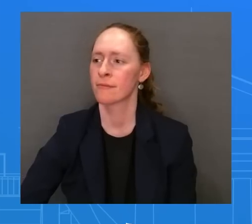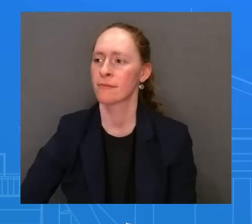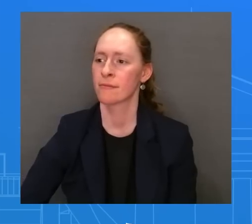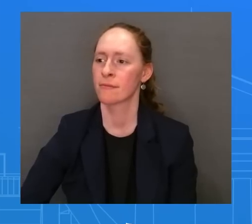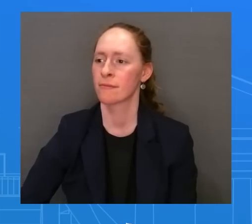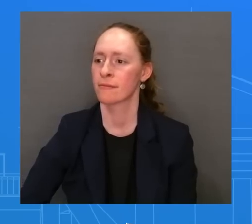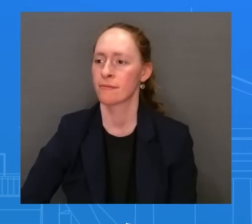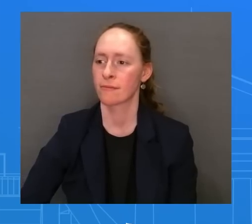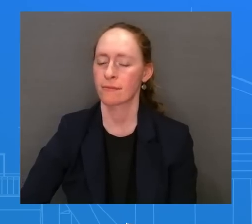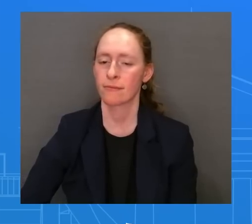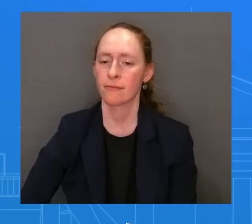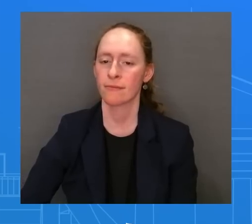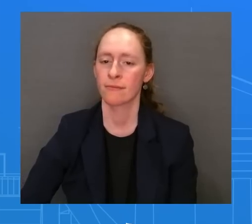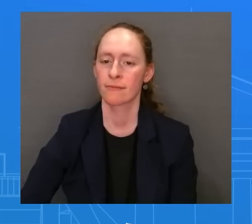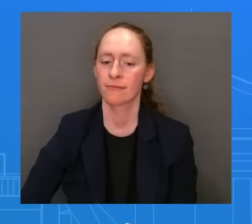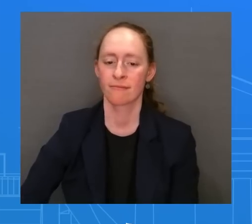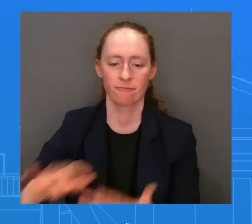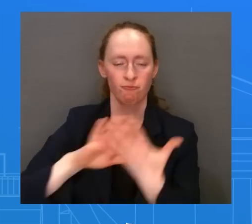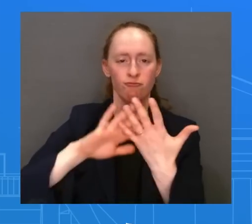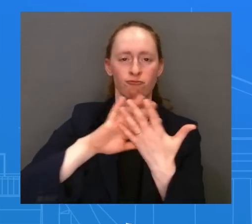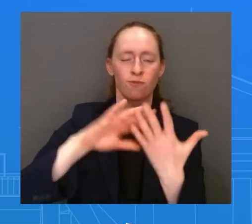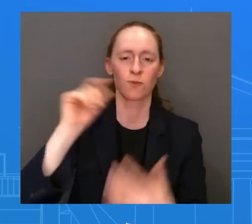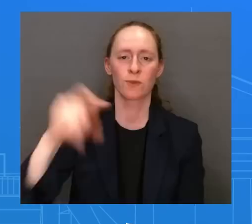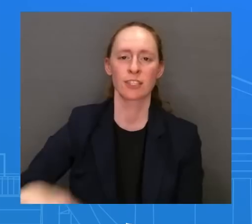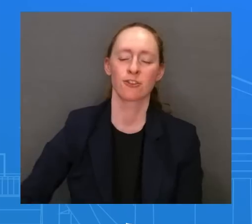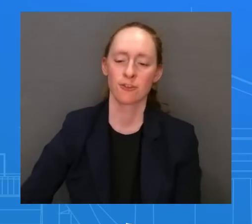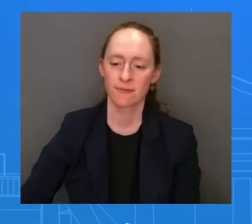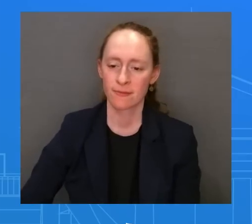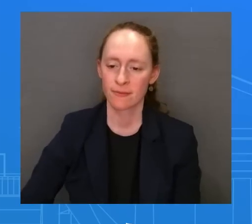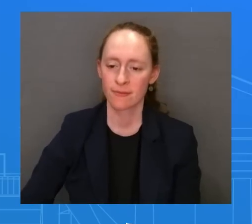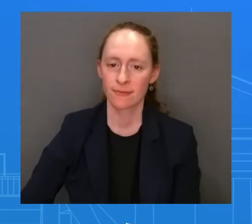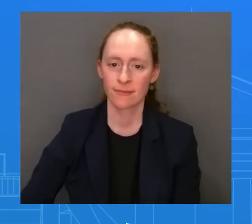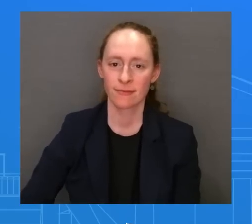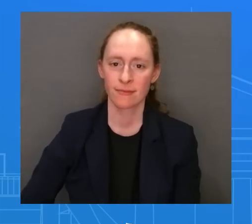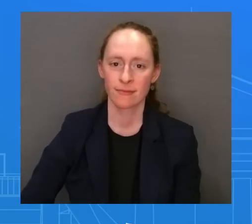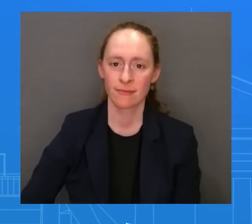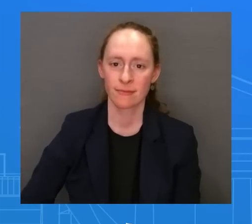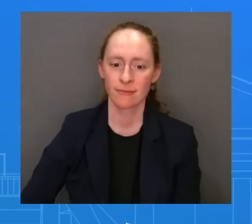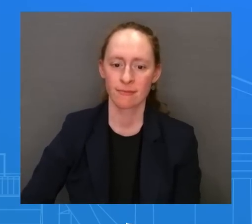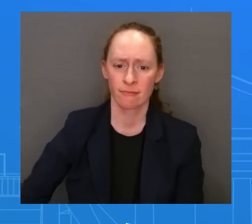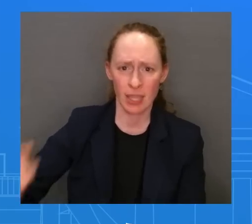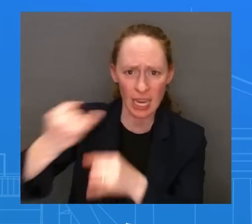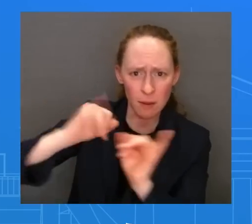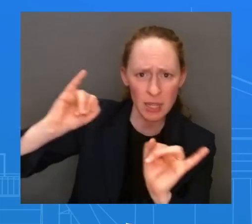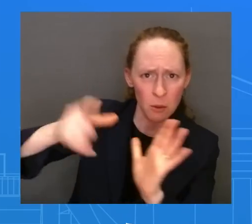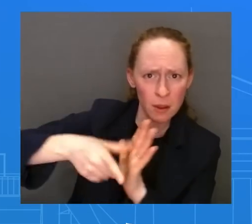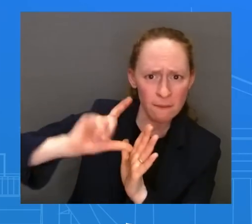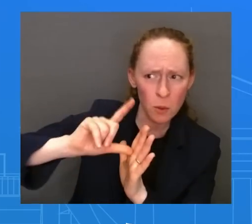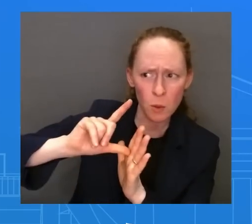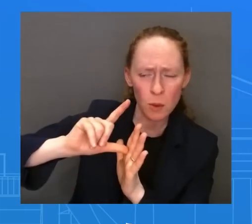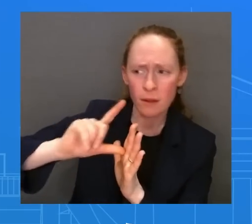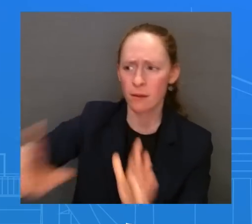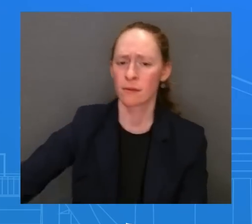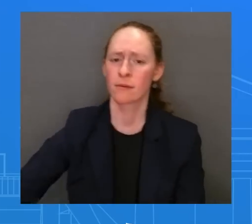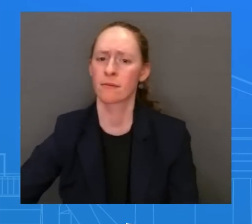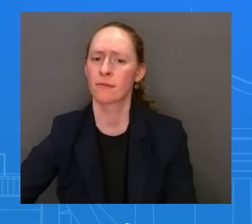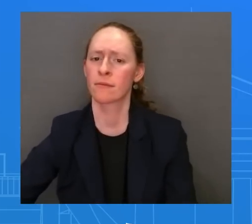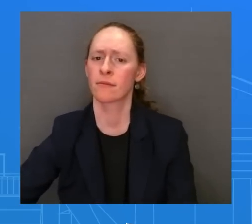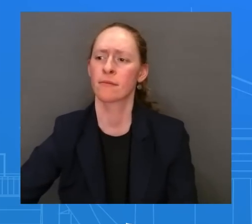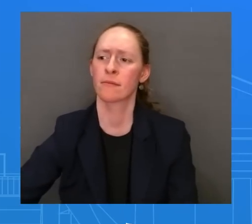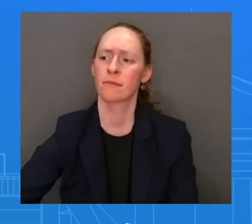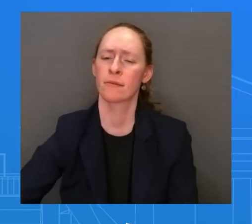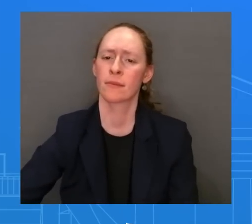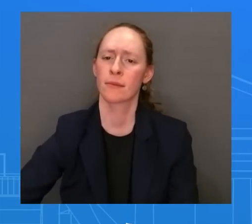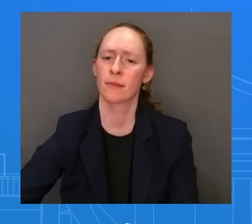these were independent reviews the after action no no no me after Action reviews that were done by the defense department